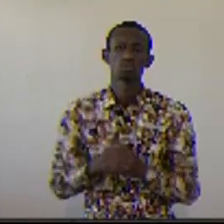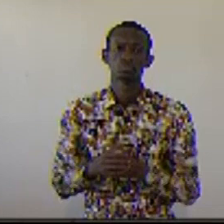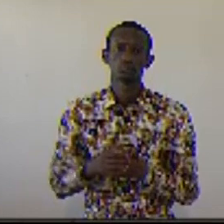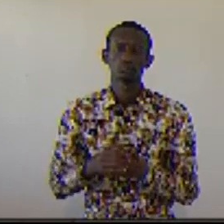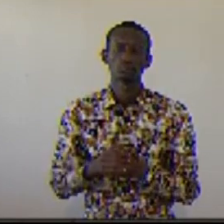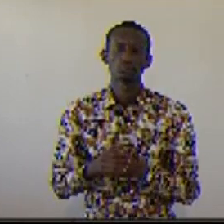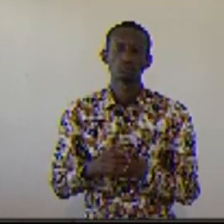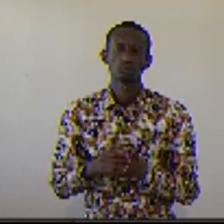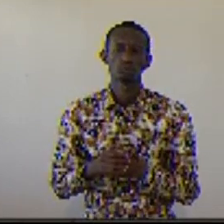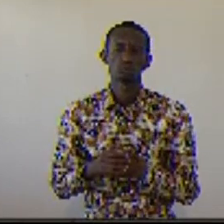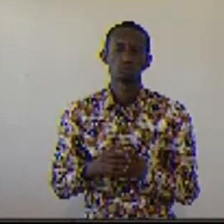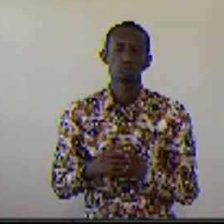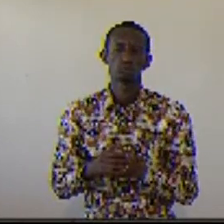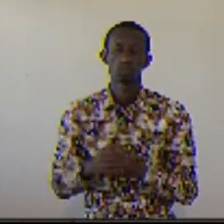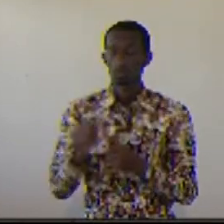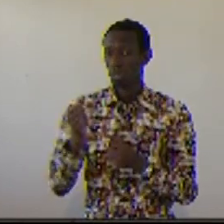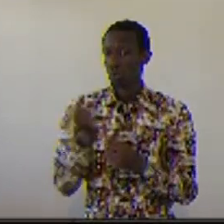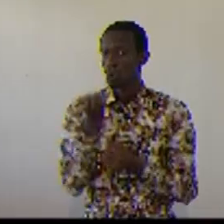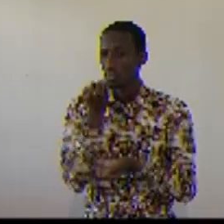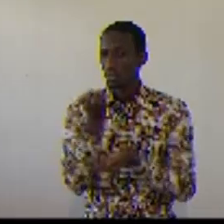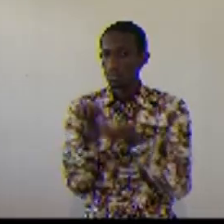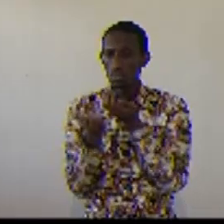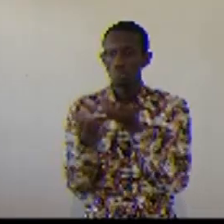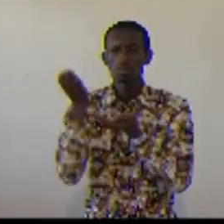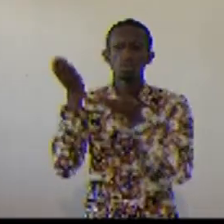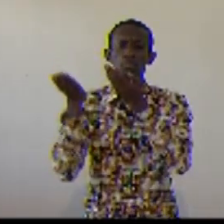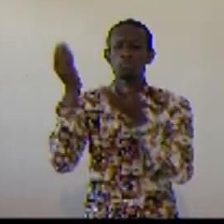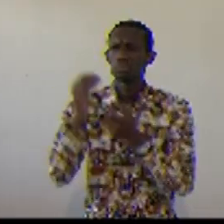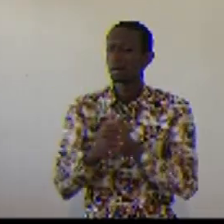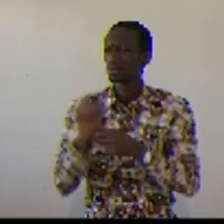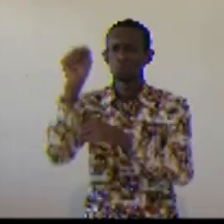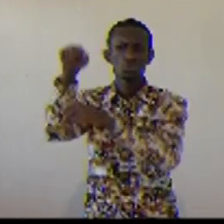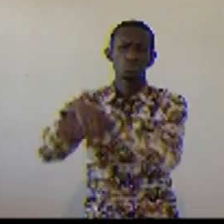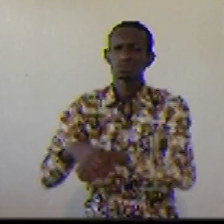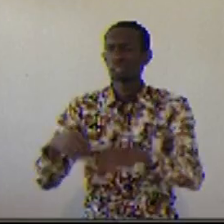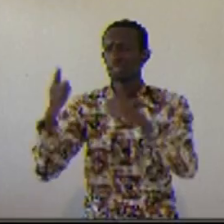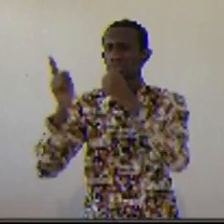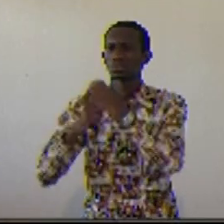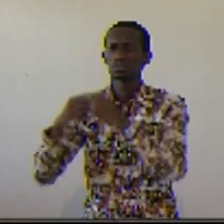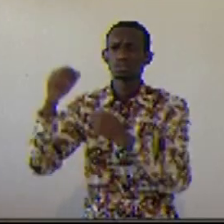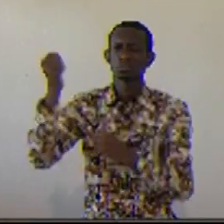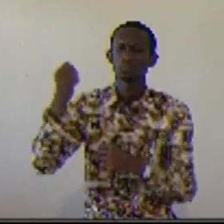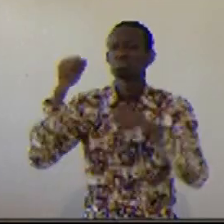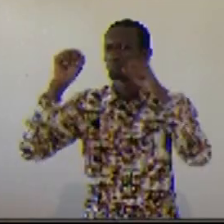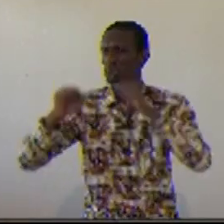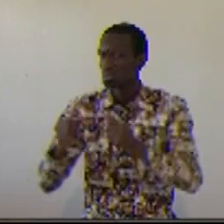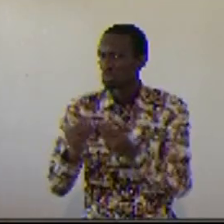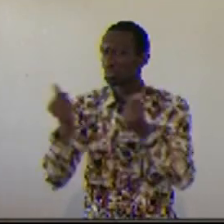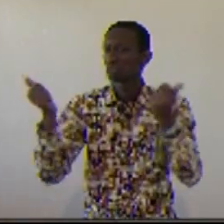water. But at high temperatures above 65, it can dissolve in water.